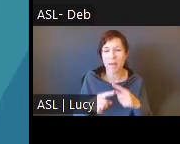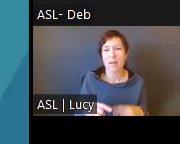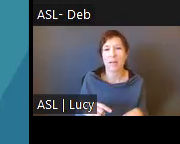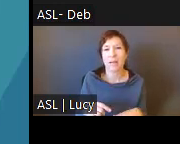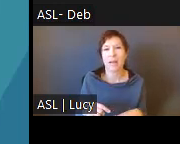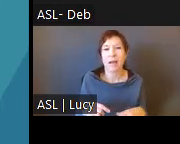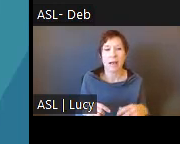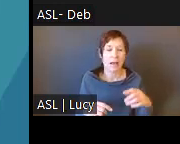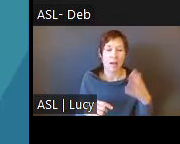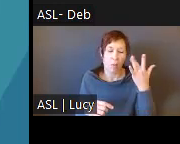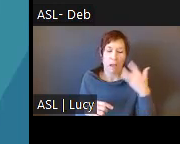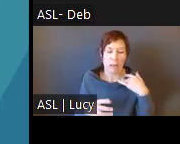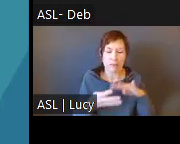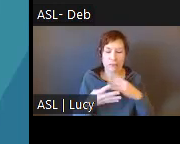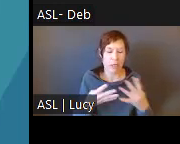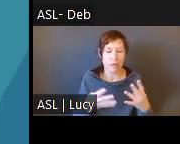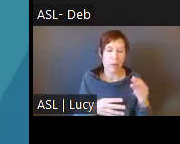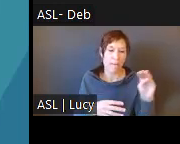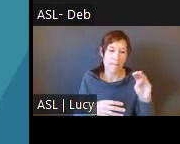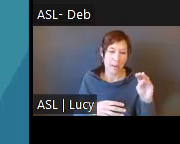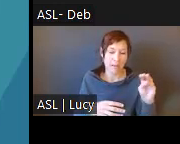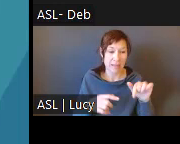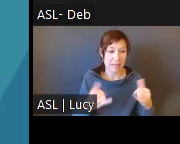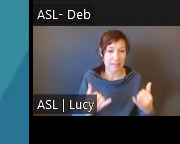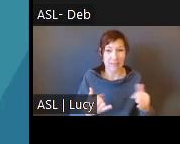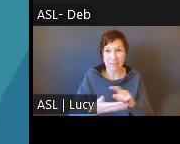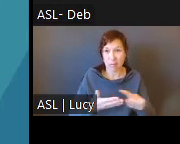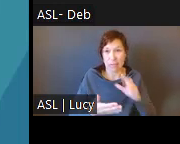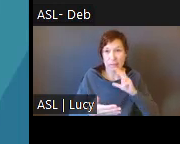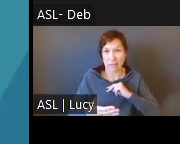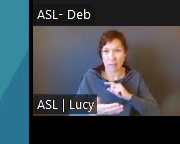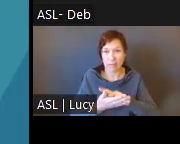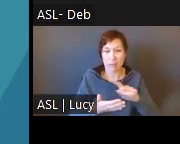these at 9:30 a.m. on the Monday of a holiday week.